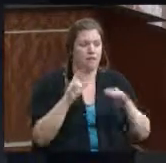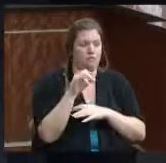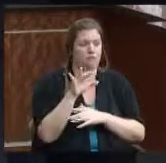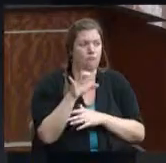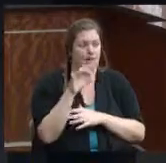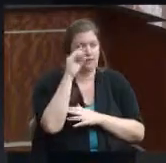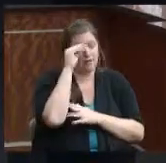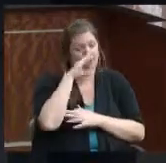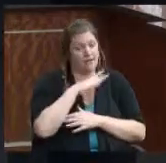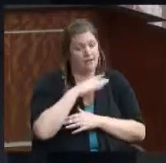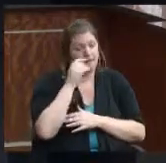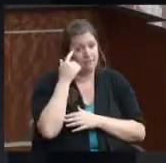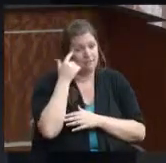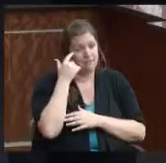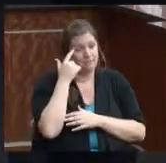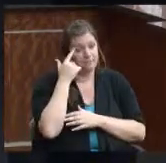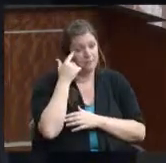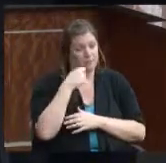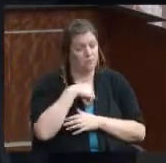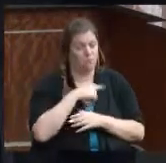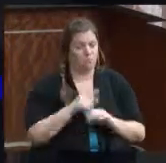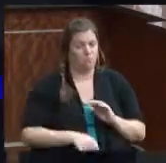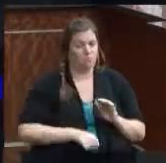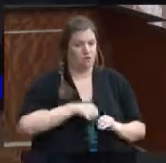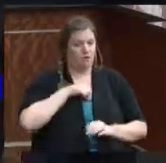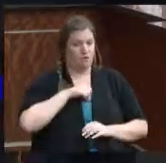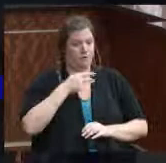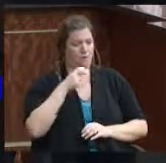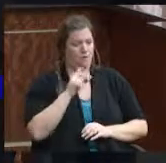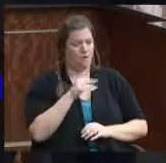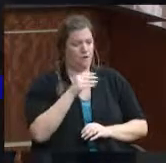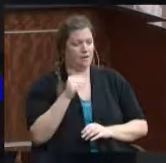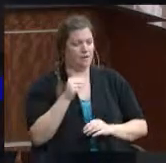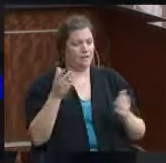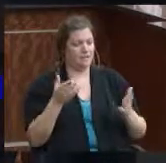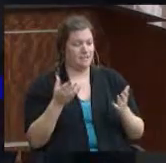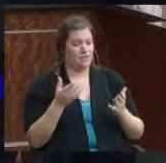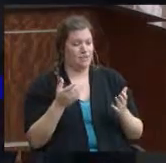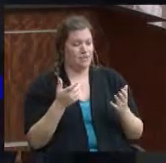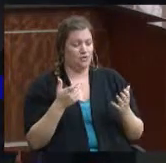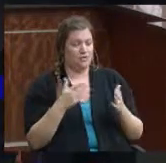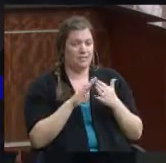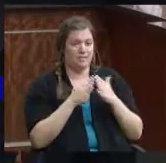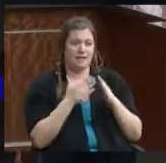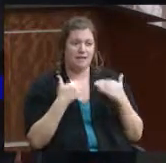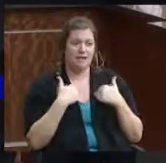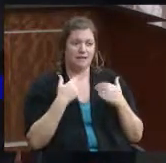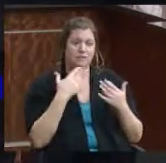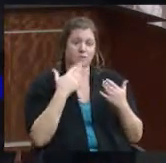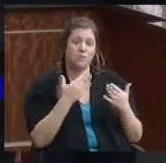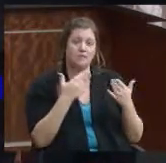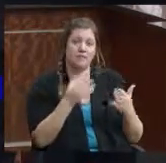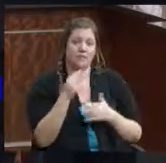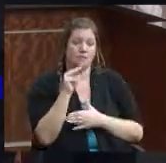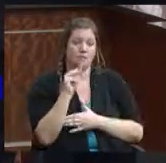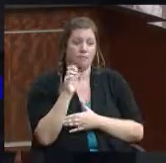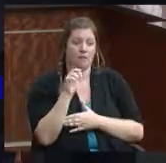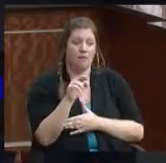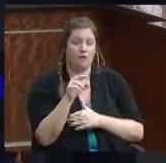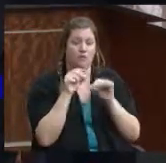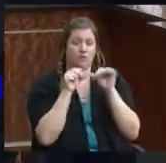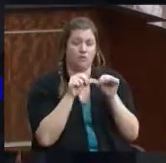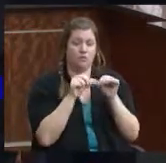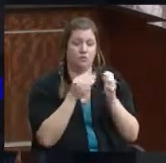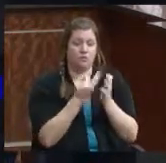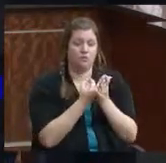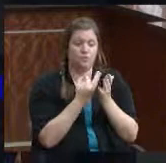guy. We're very proud of the parks and the public lands that the city has, and we thank that the Mayor and City Council continues